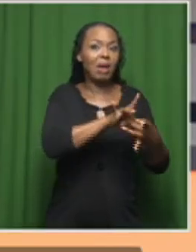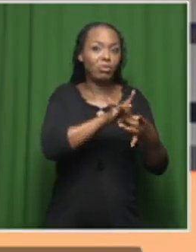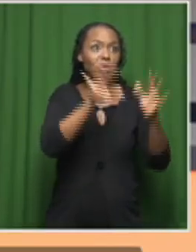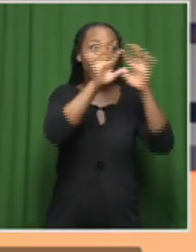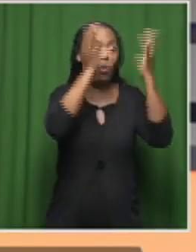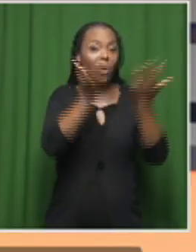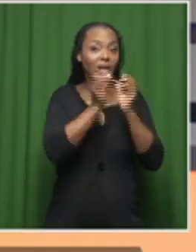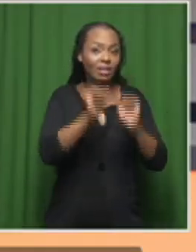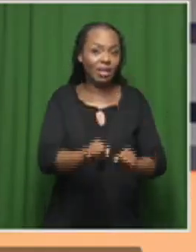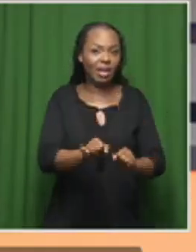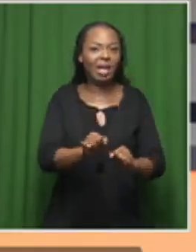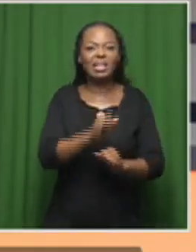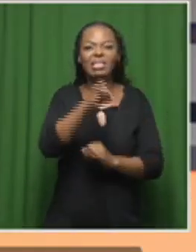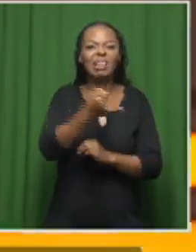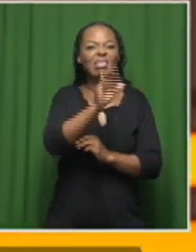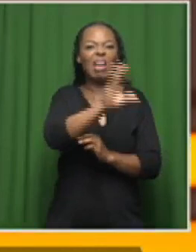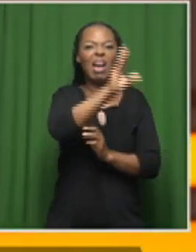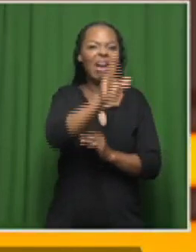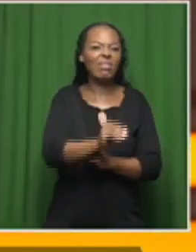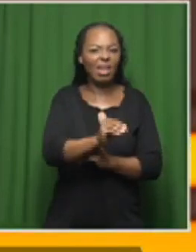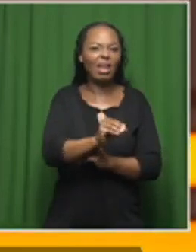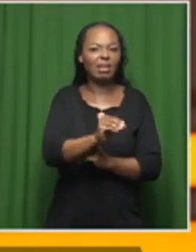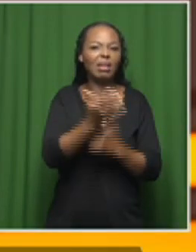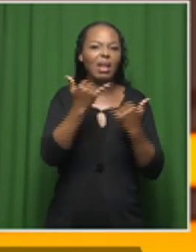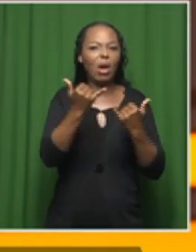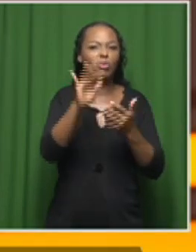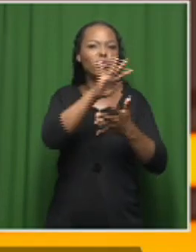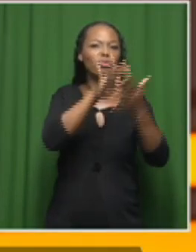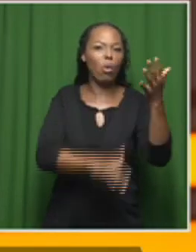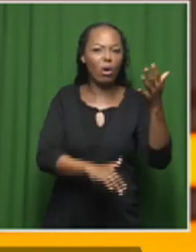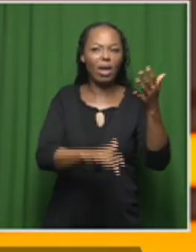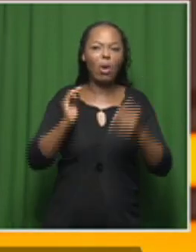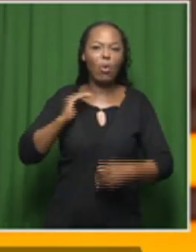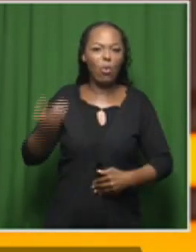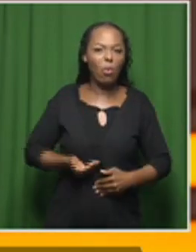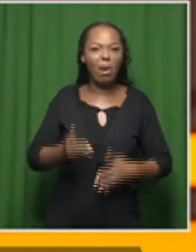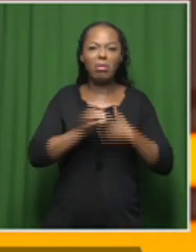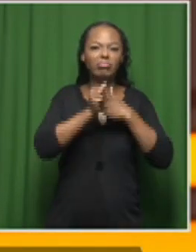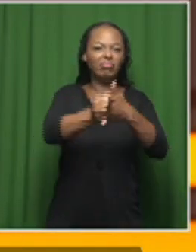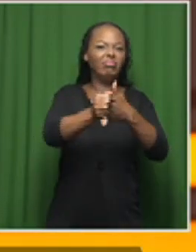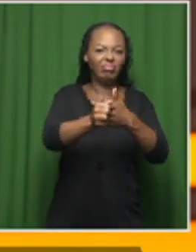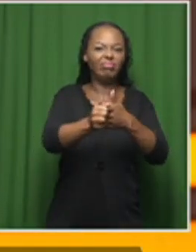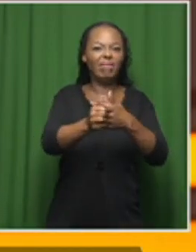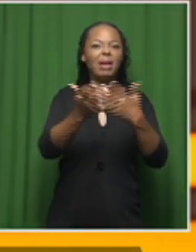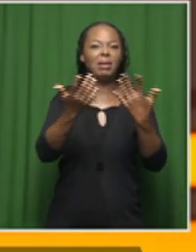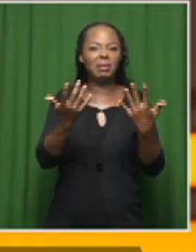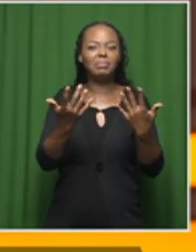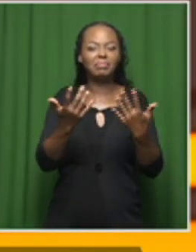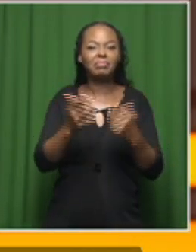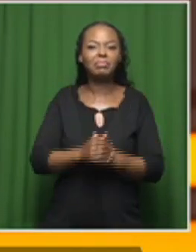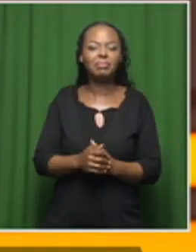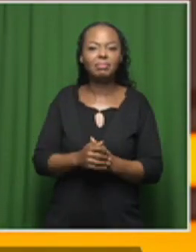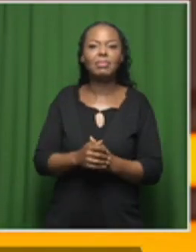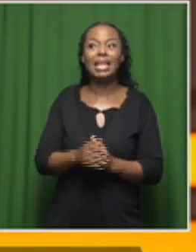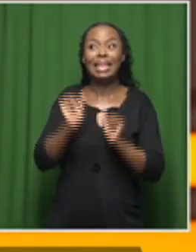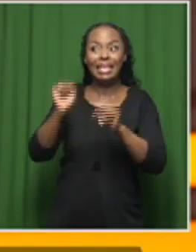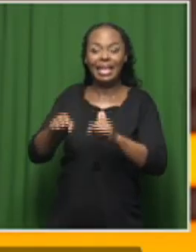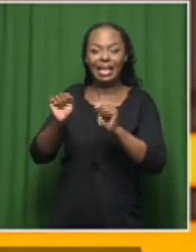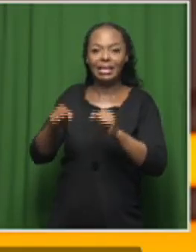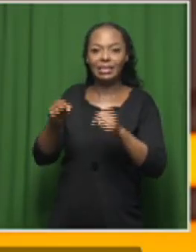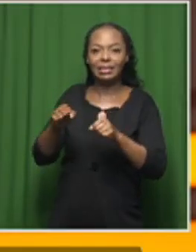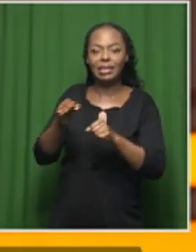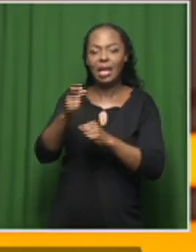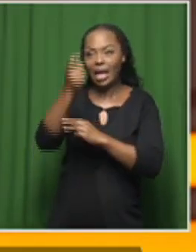African story of, you know, success, of women ruling, and some of the other dynamics of power there are, play because also. Obviously, set in Egypt,